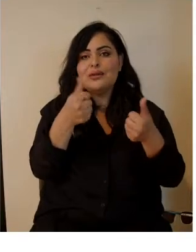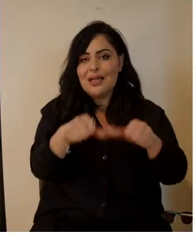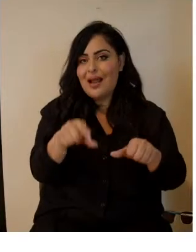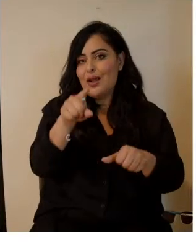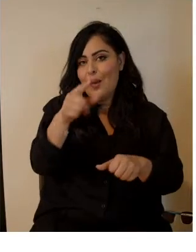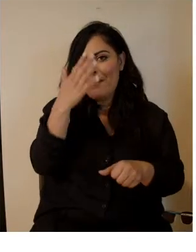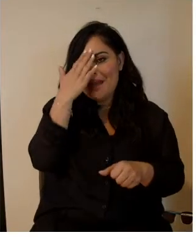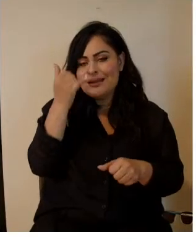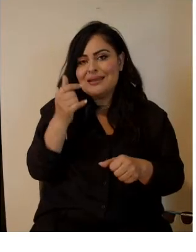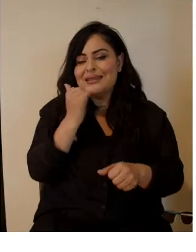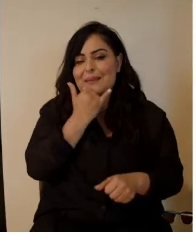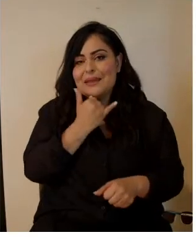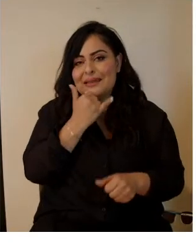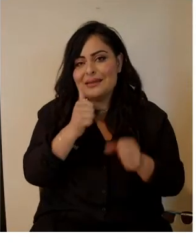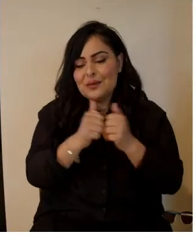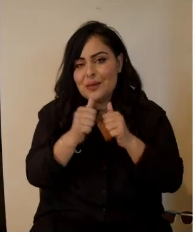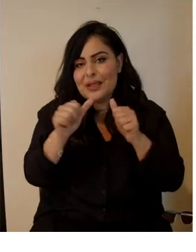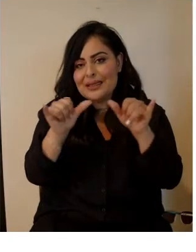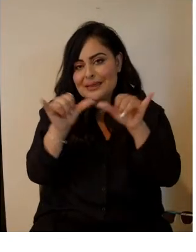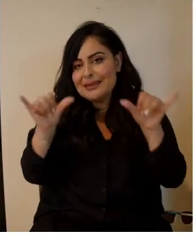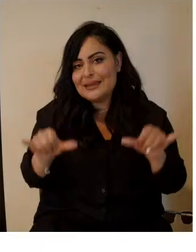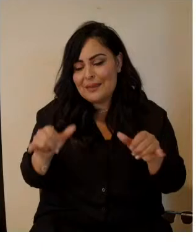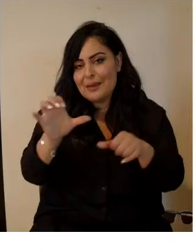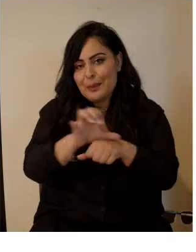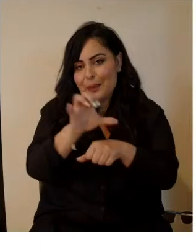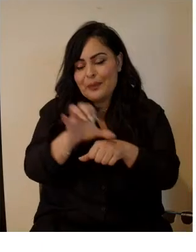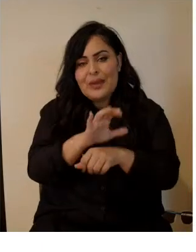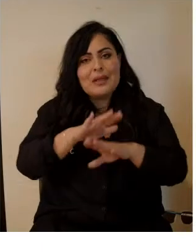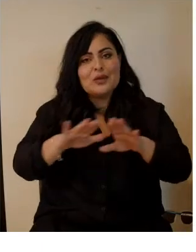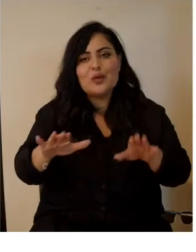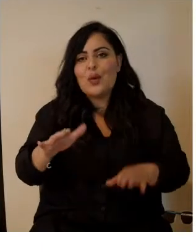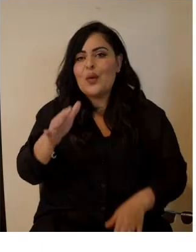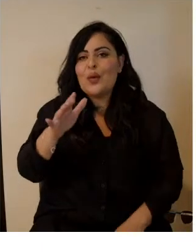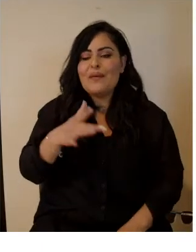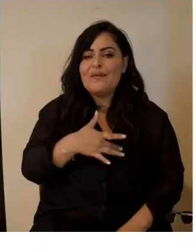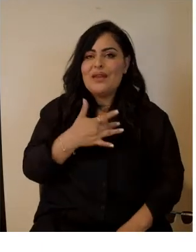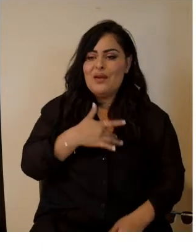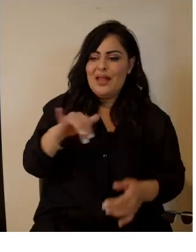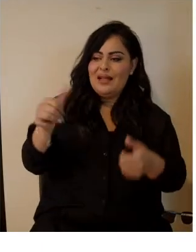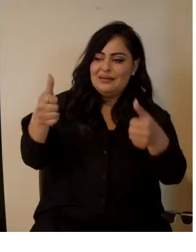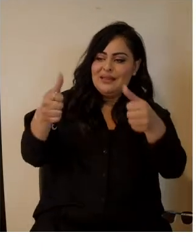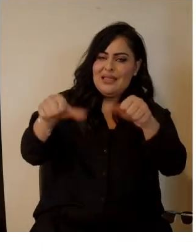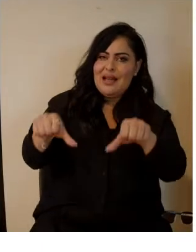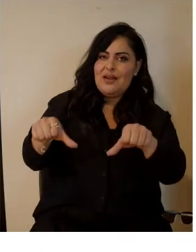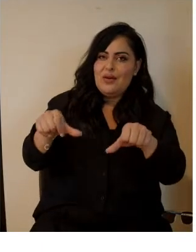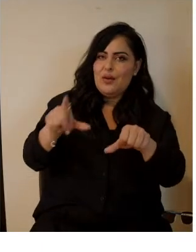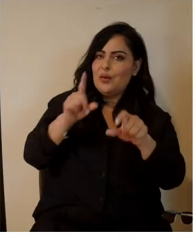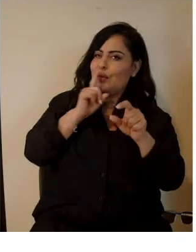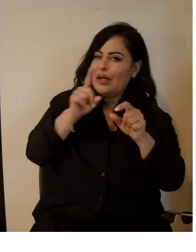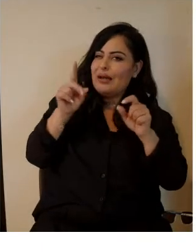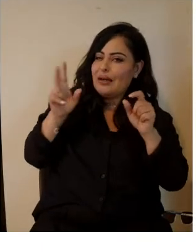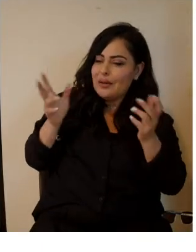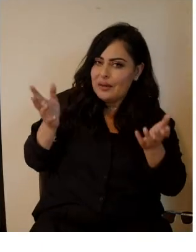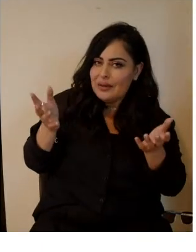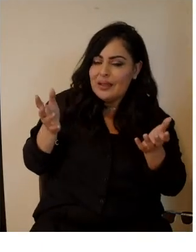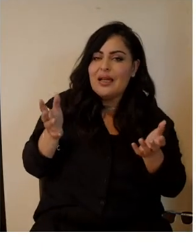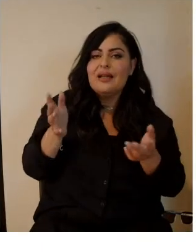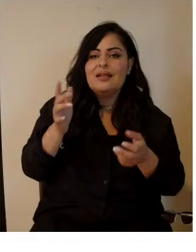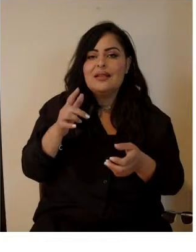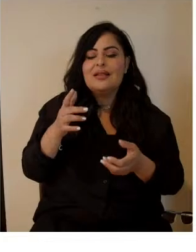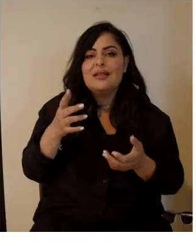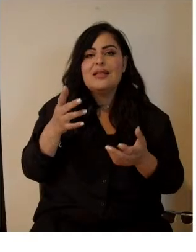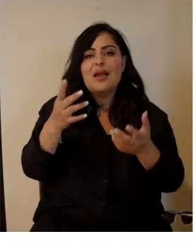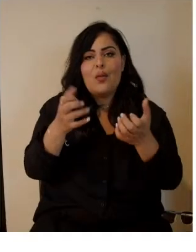fixing, but do not feel that denial is real. They want